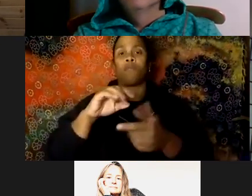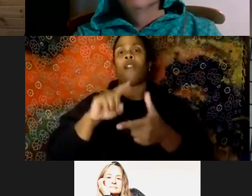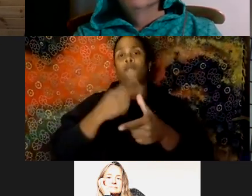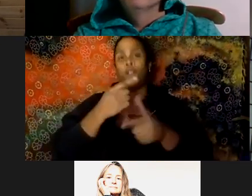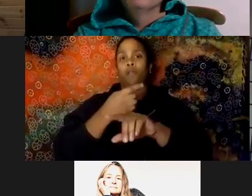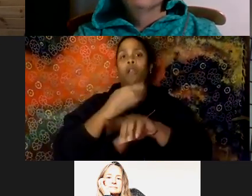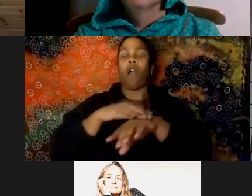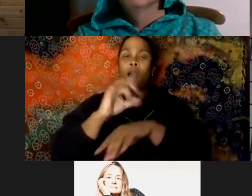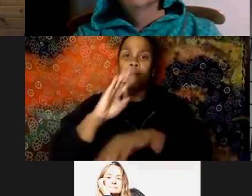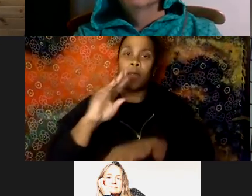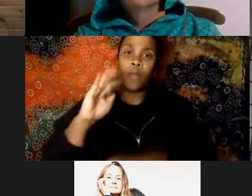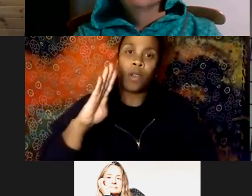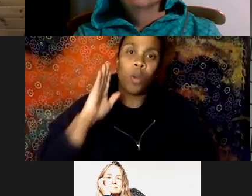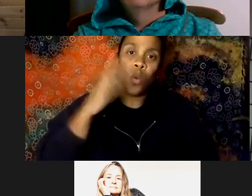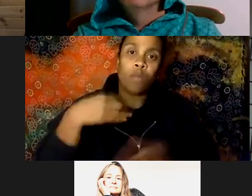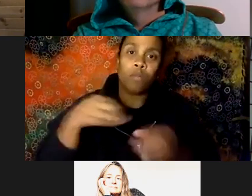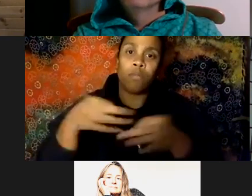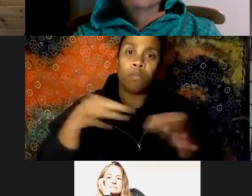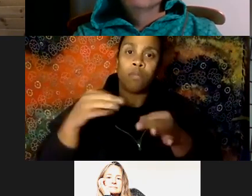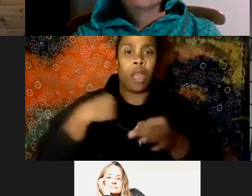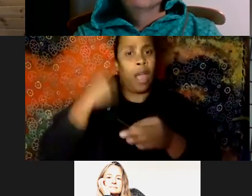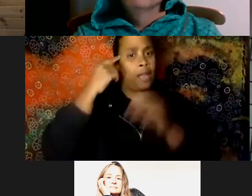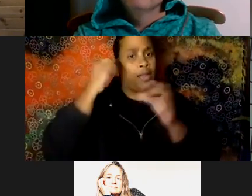context. So I chose this name just